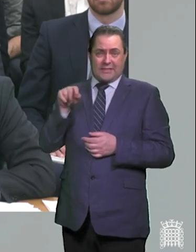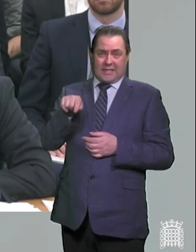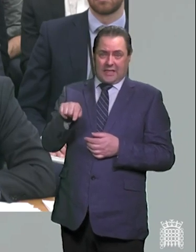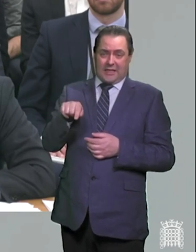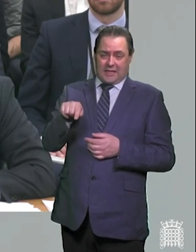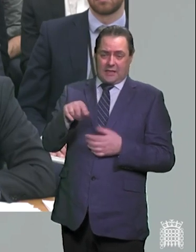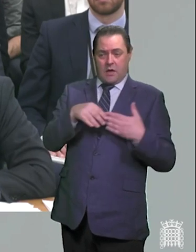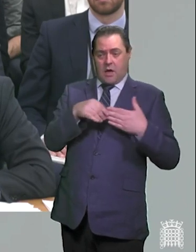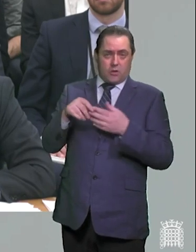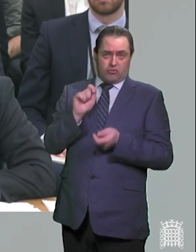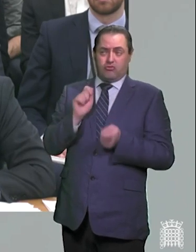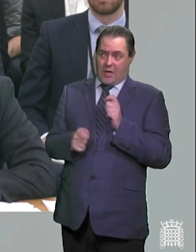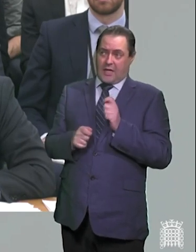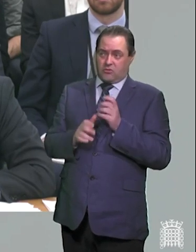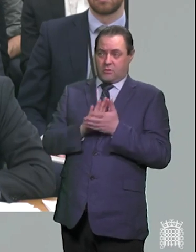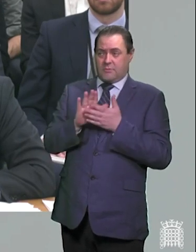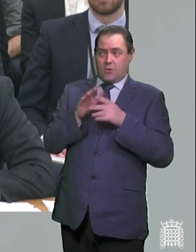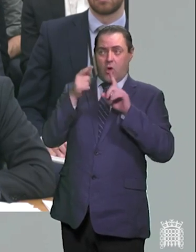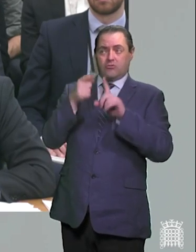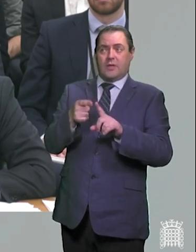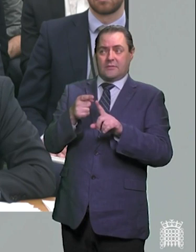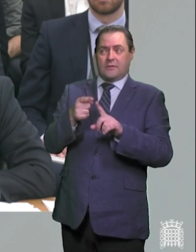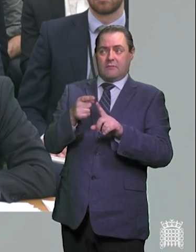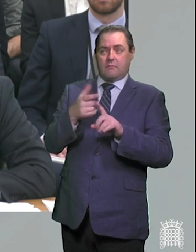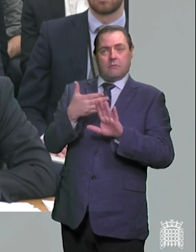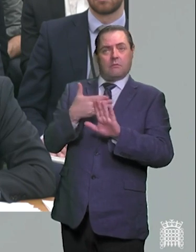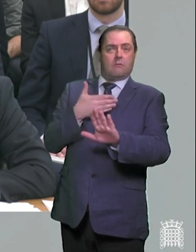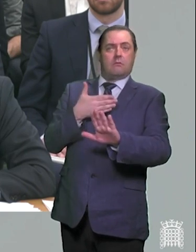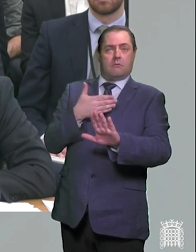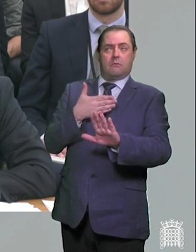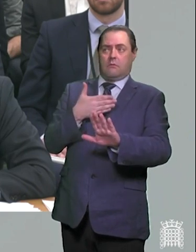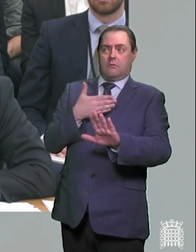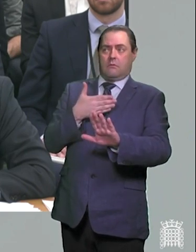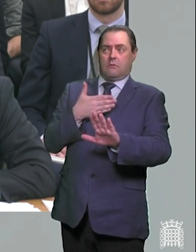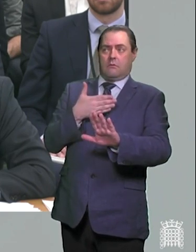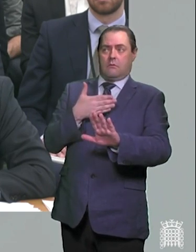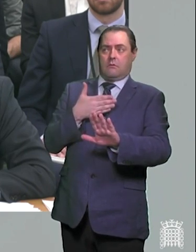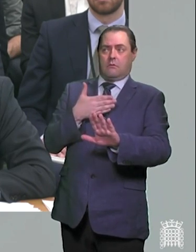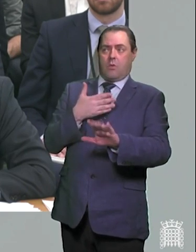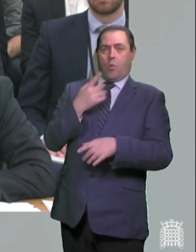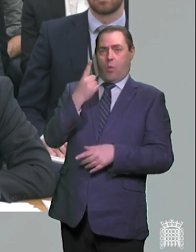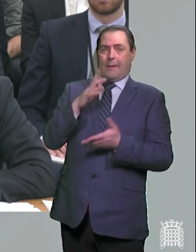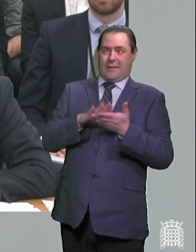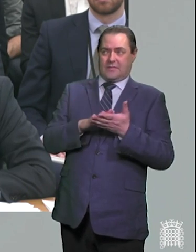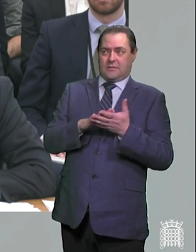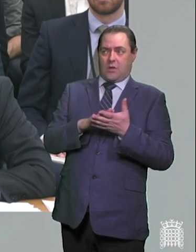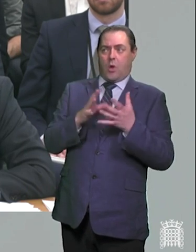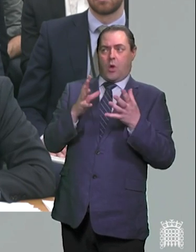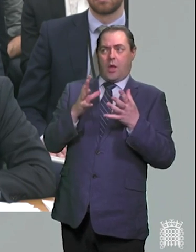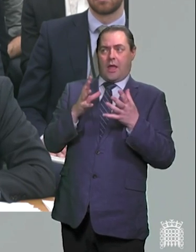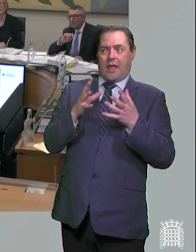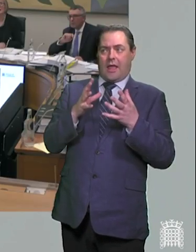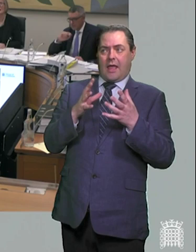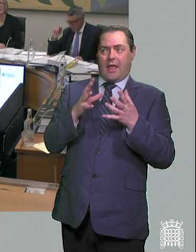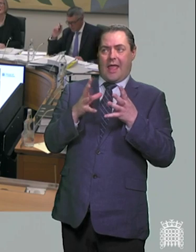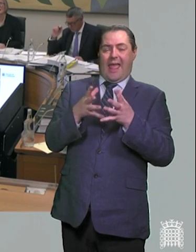changed so that the objective was to maintain social distancing at with at 1 metre with mitigations where 2 metres